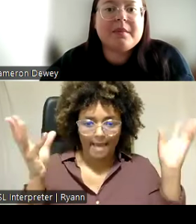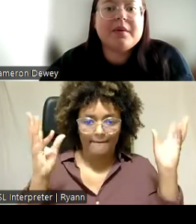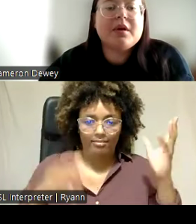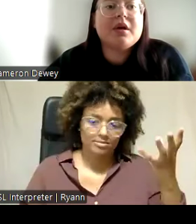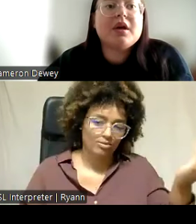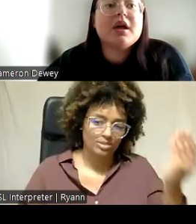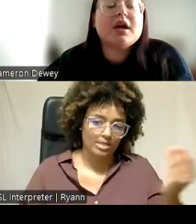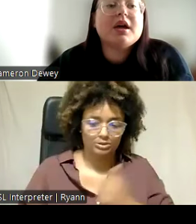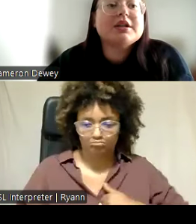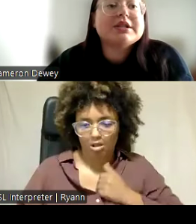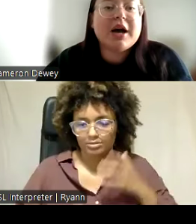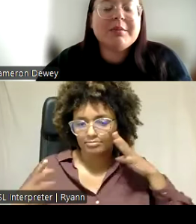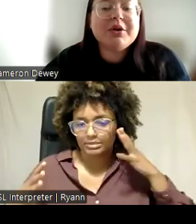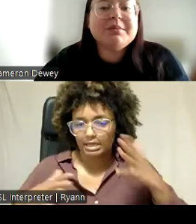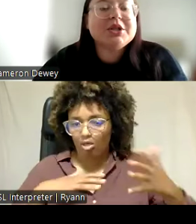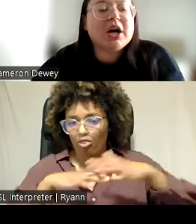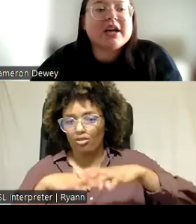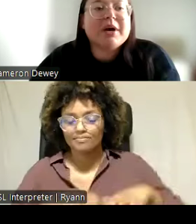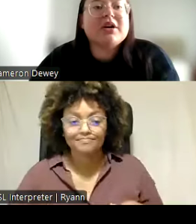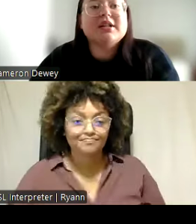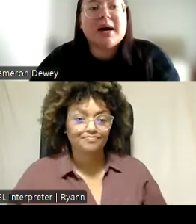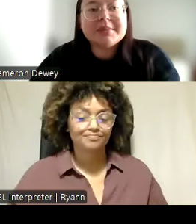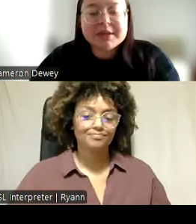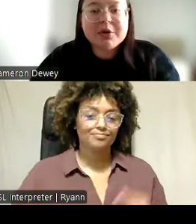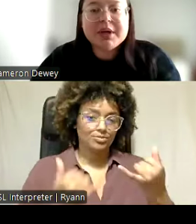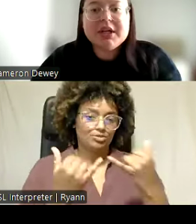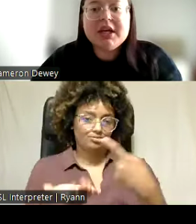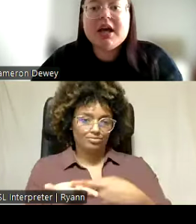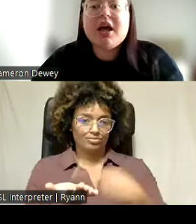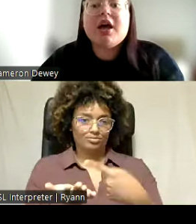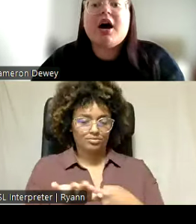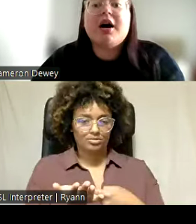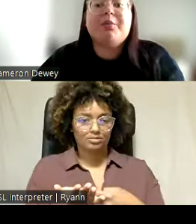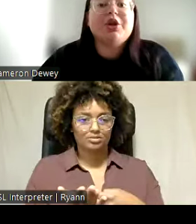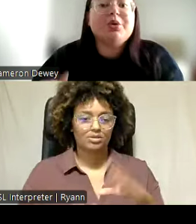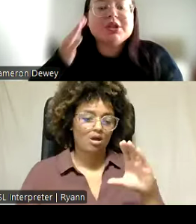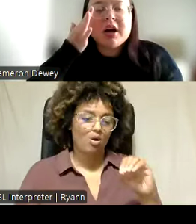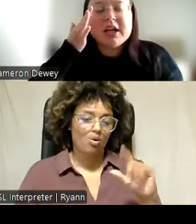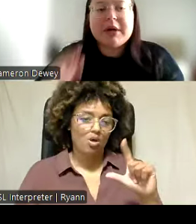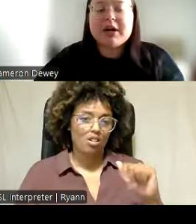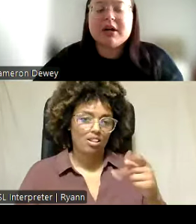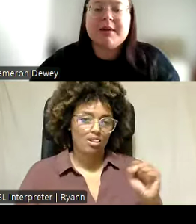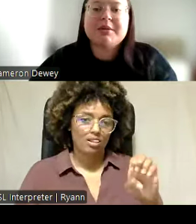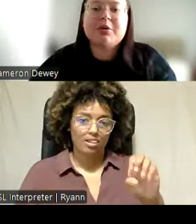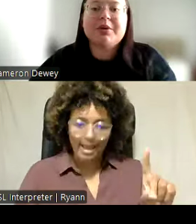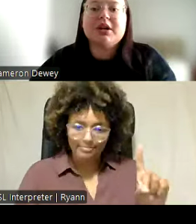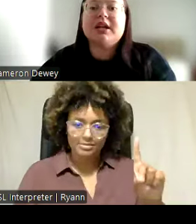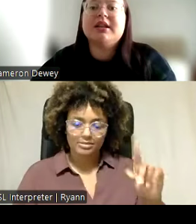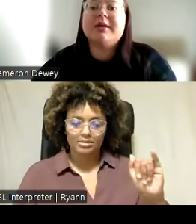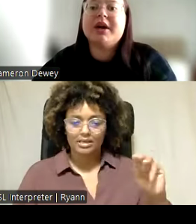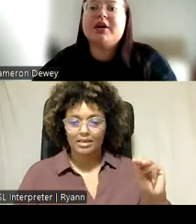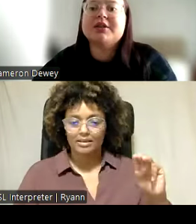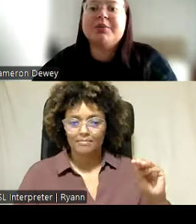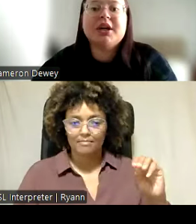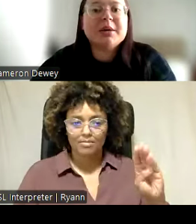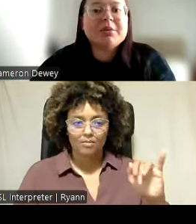So now I'm going to be talking about collapsed immobility. When you are talking about collapsed immobility,